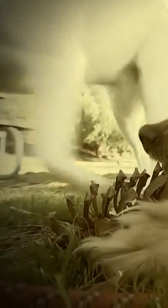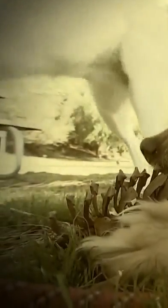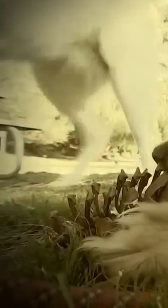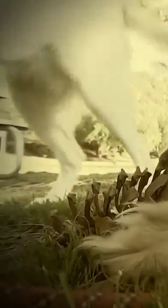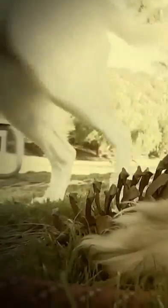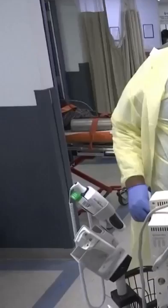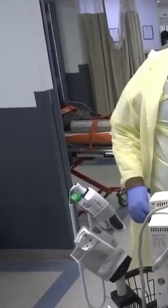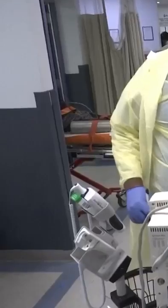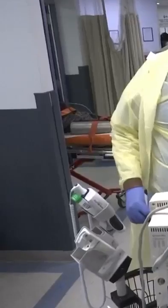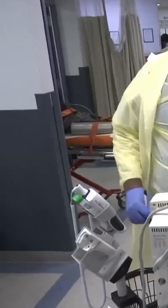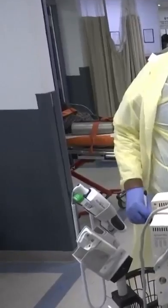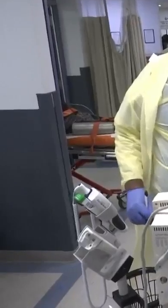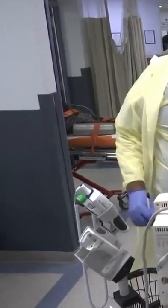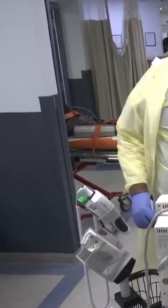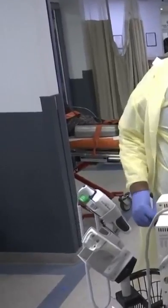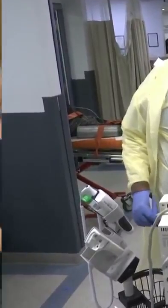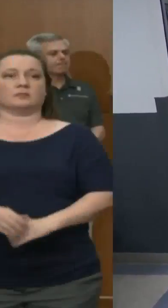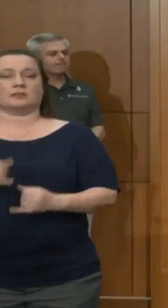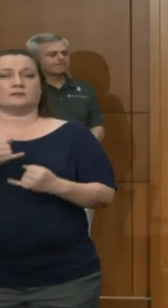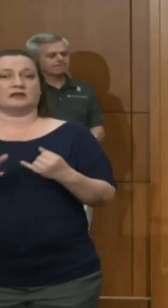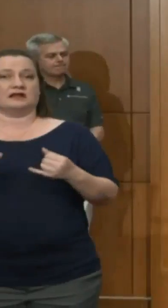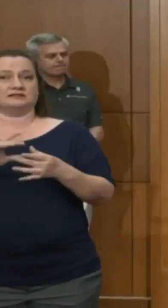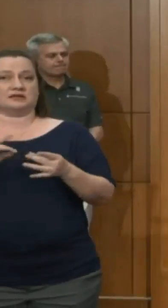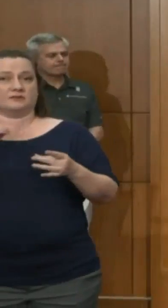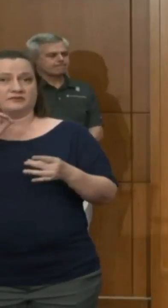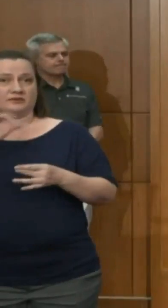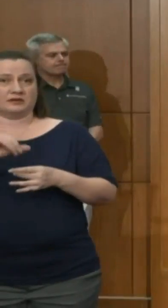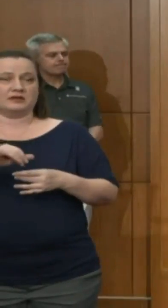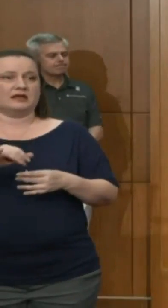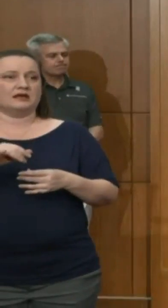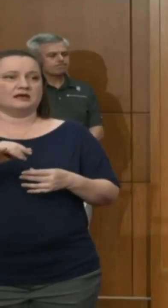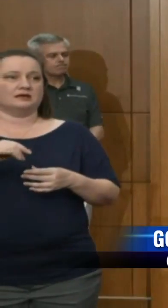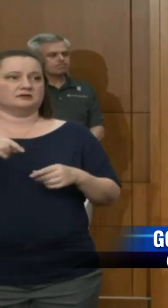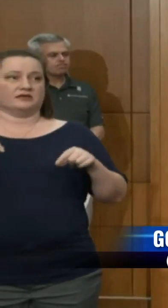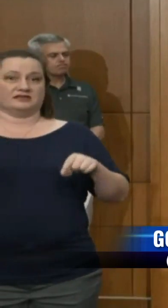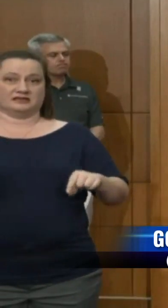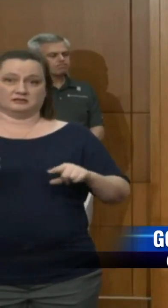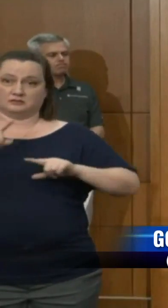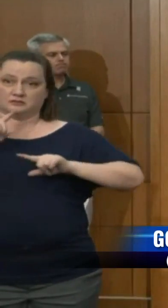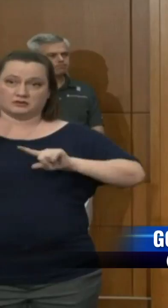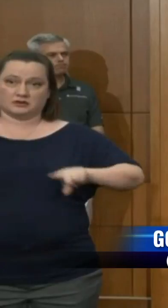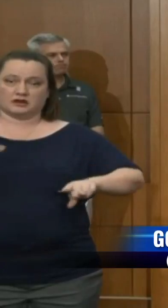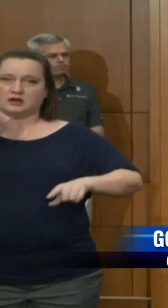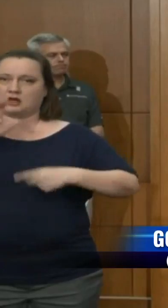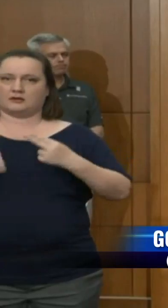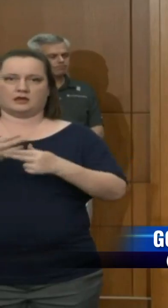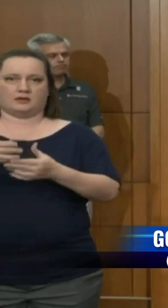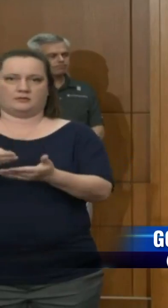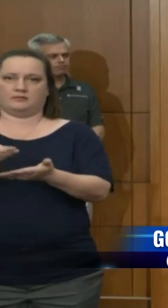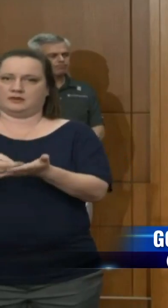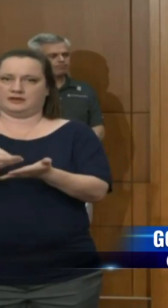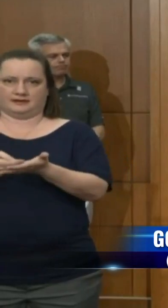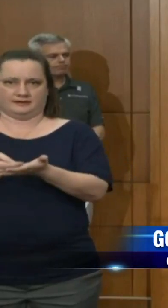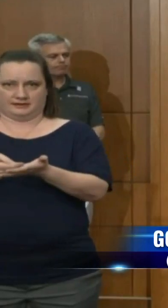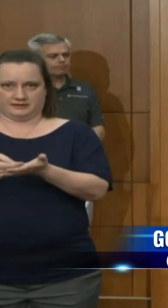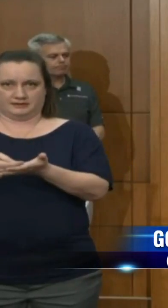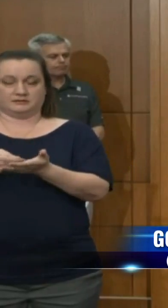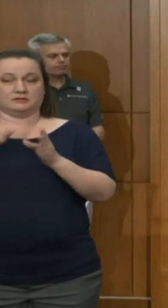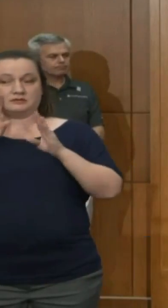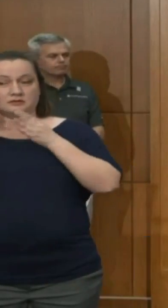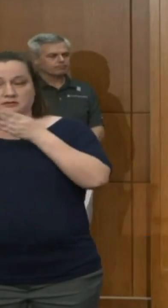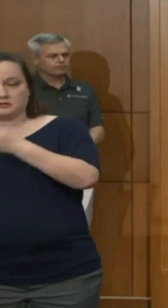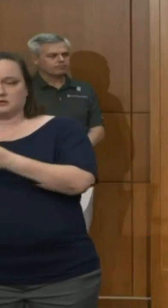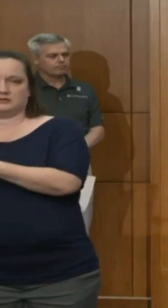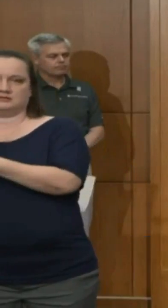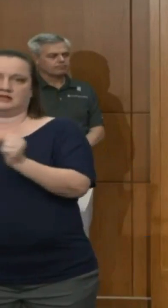been their priority. This wasn't about money for anybody. This was about safety for Virginians